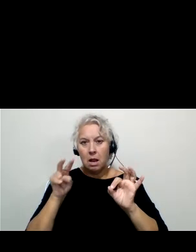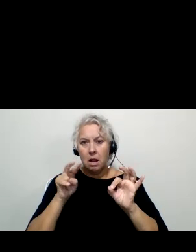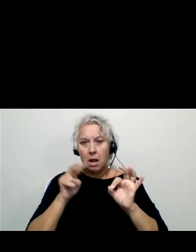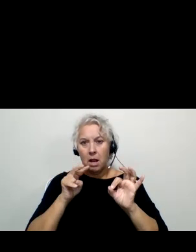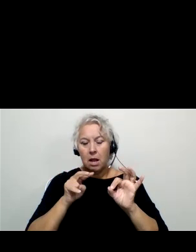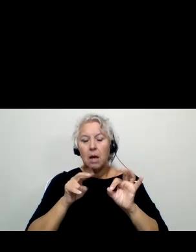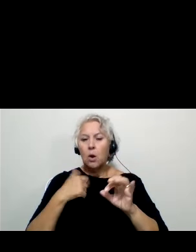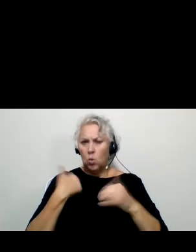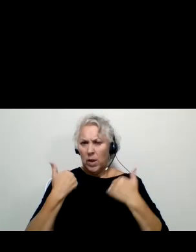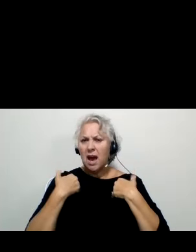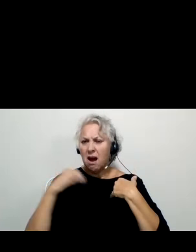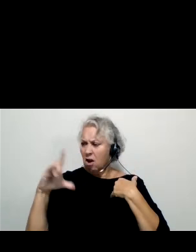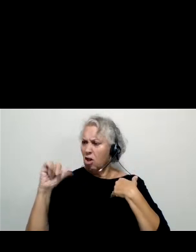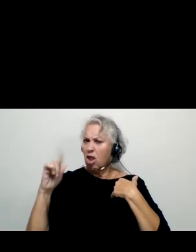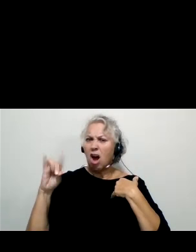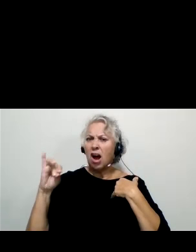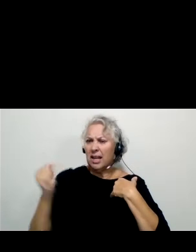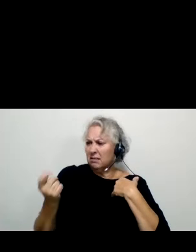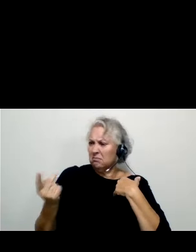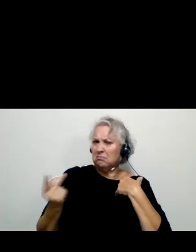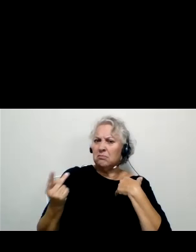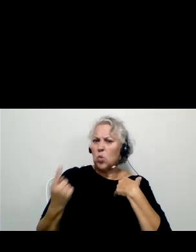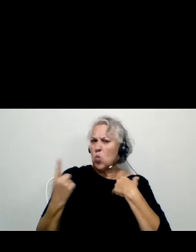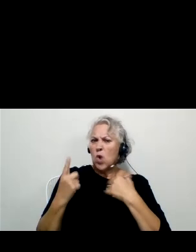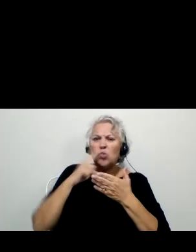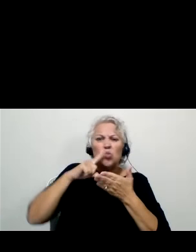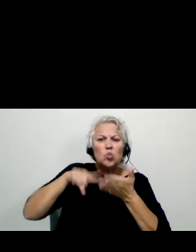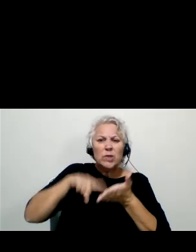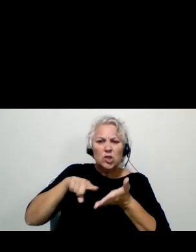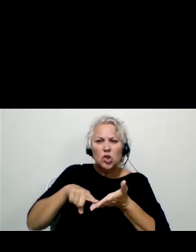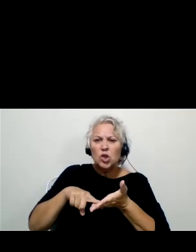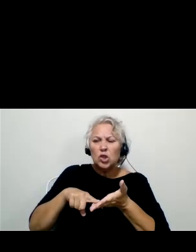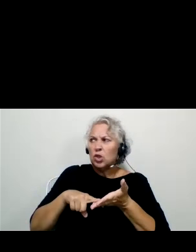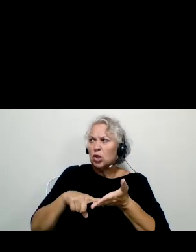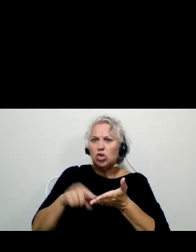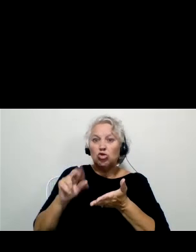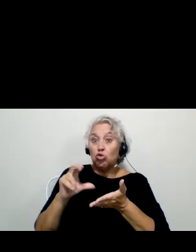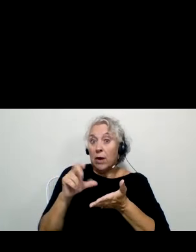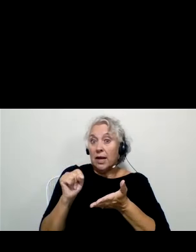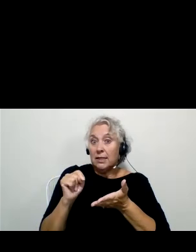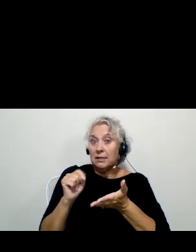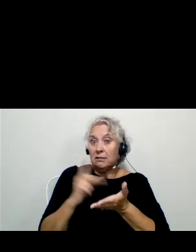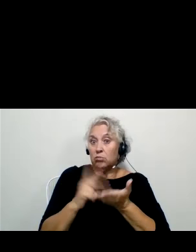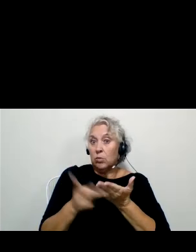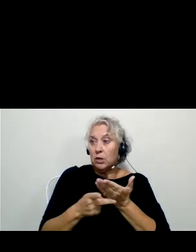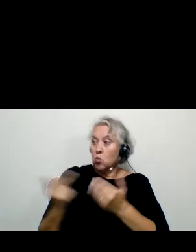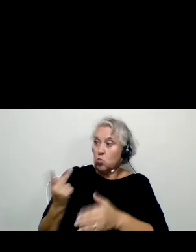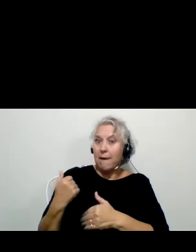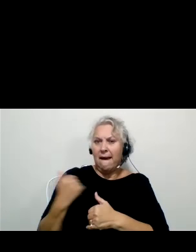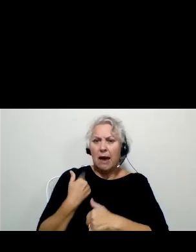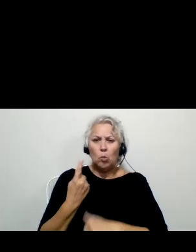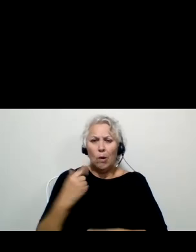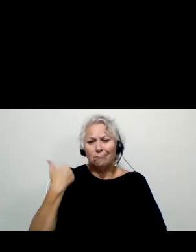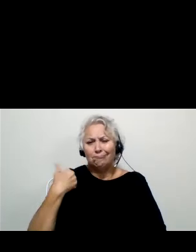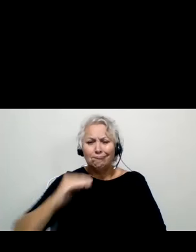have Claudia and I in one of our research or our grant project, we did have a little one who